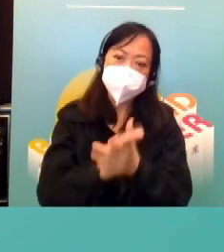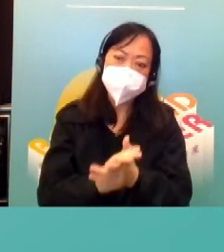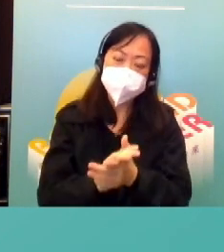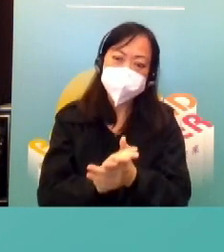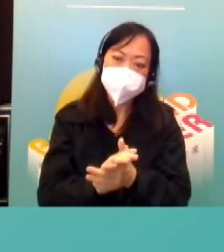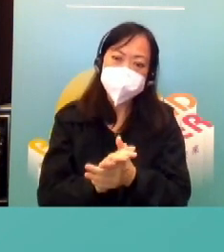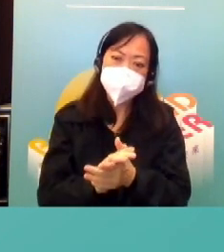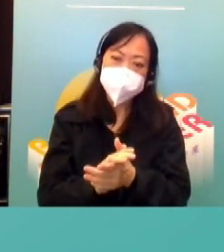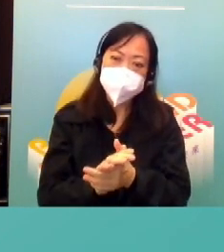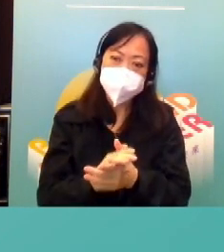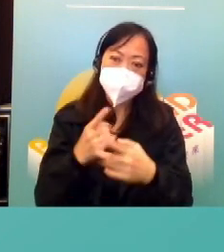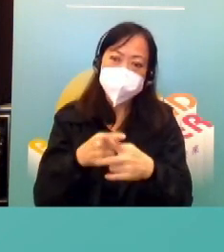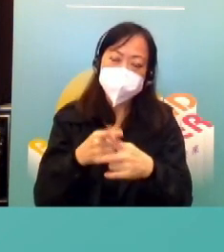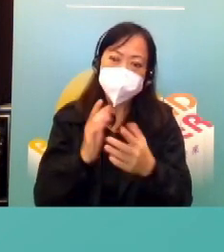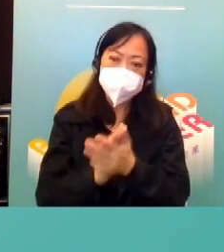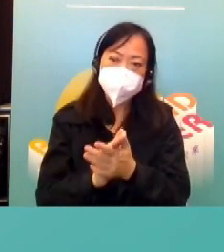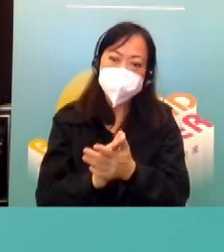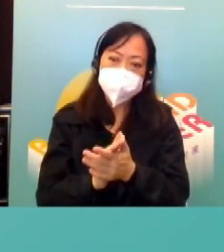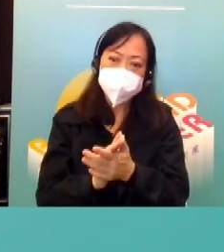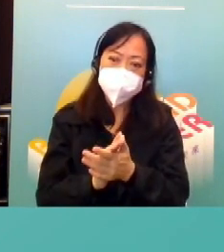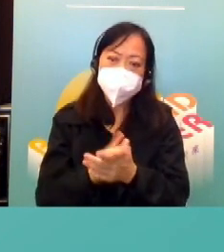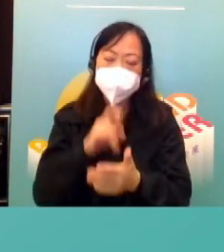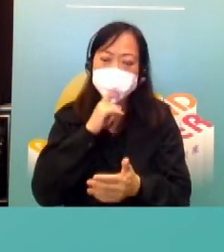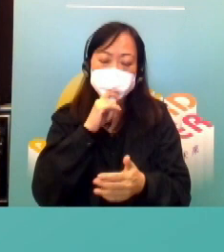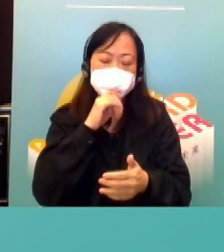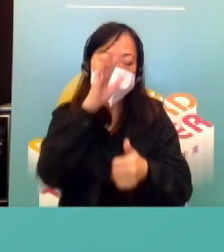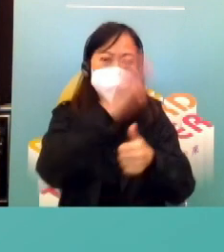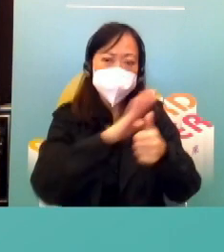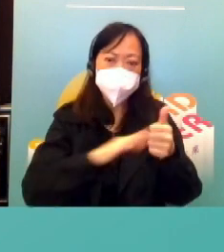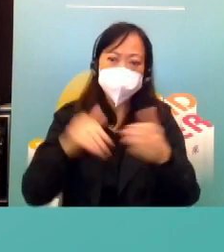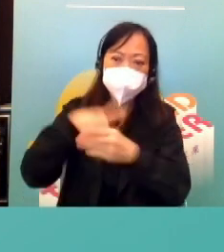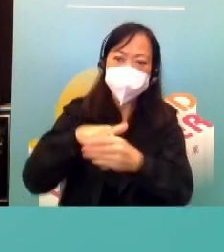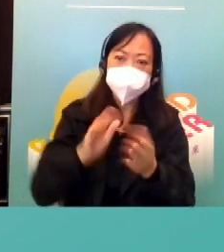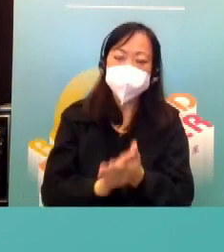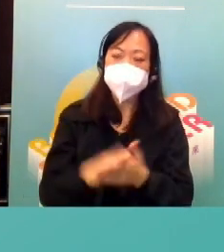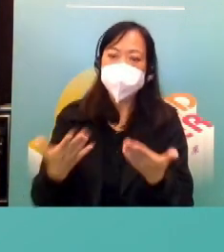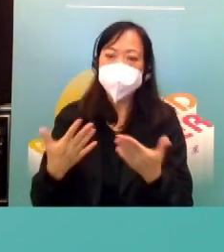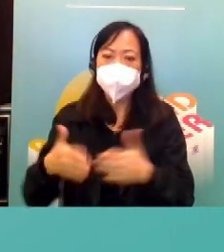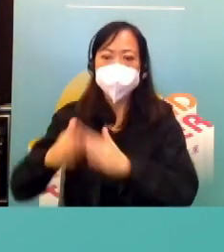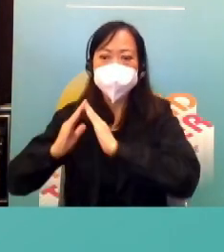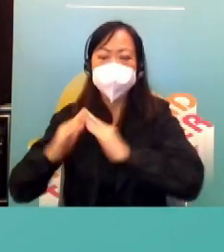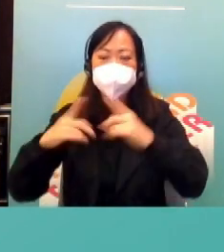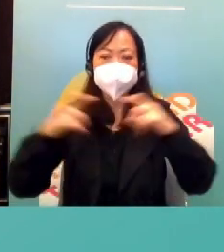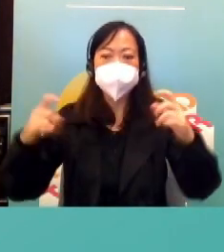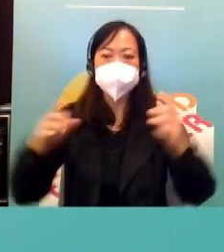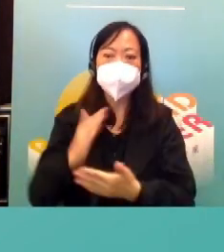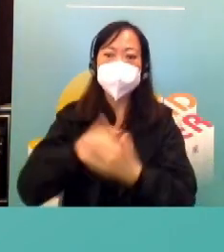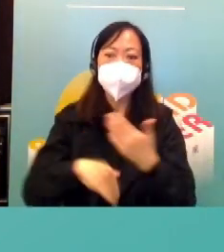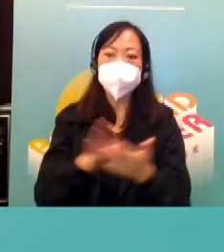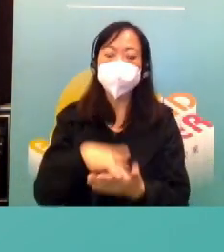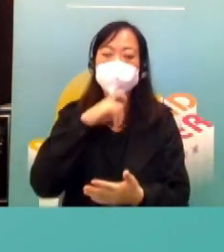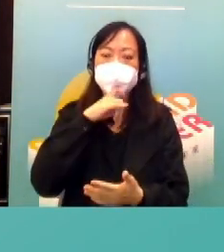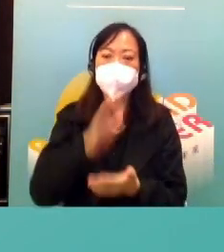20 years ago, we always knew that we needed to really build a market to enable more capital to be flowing into